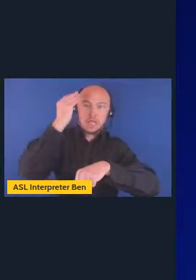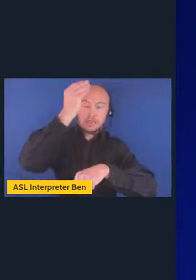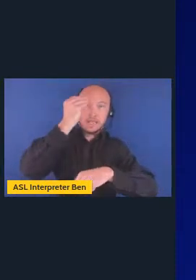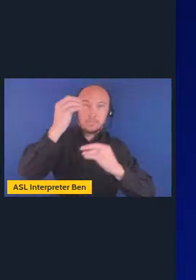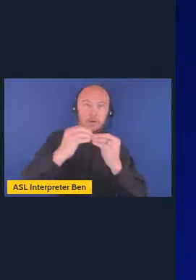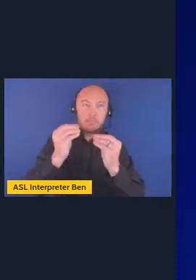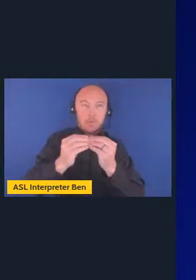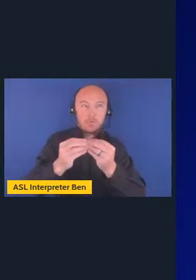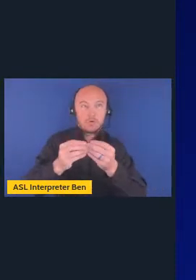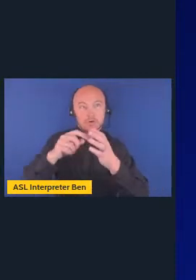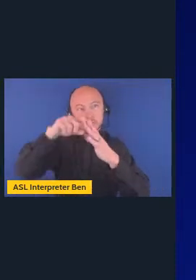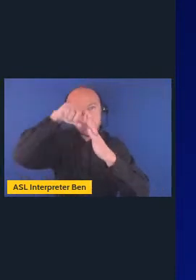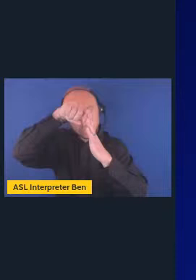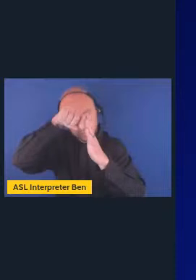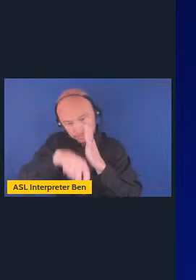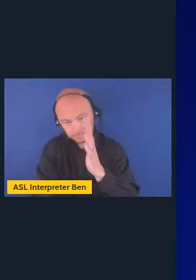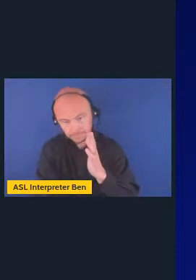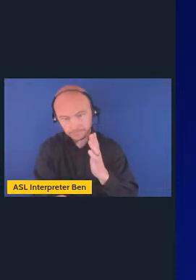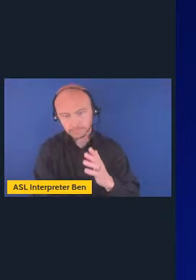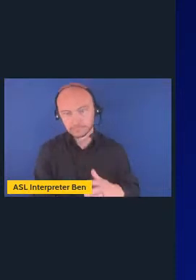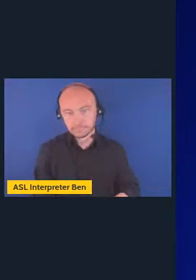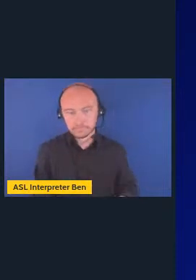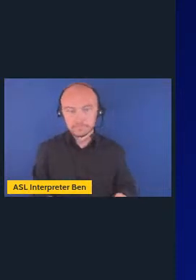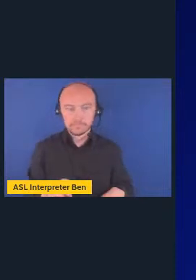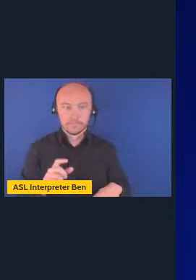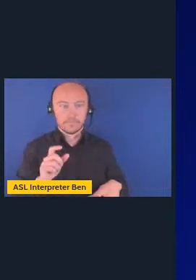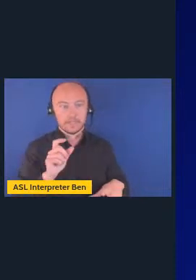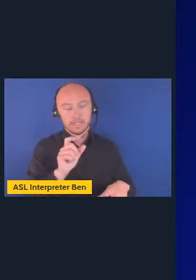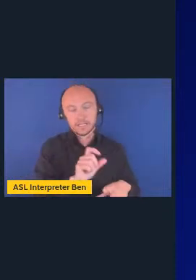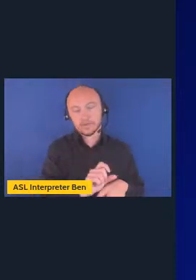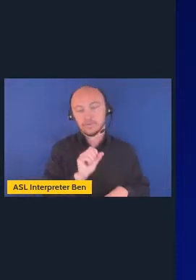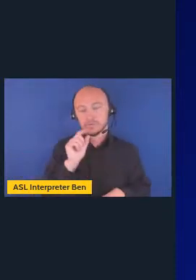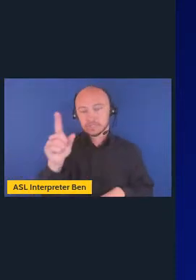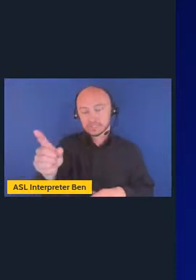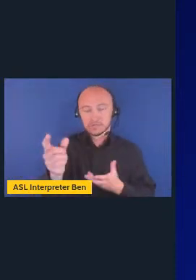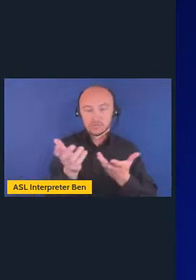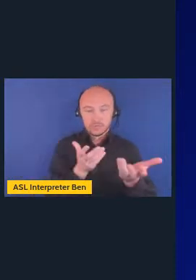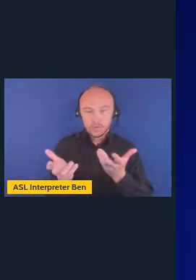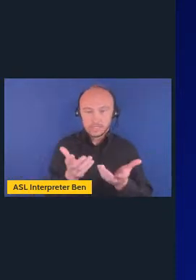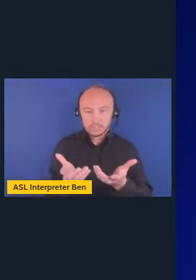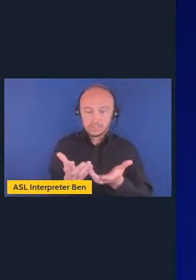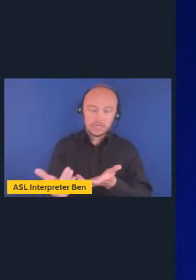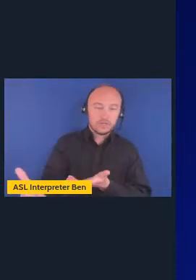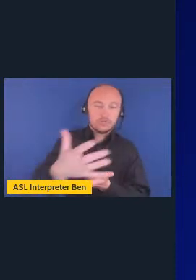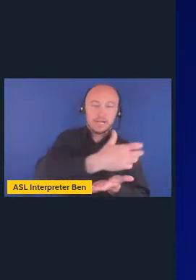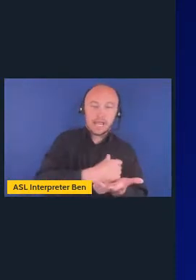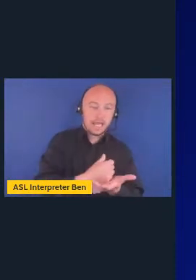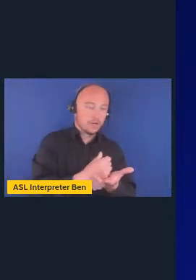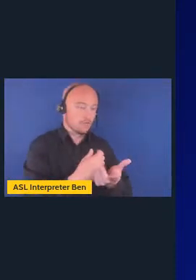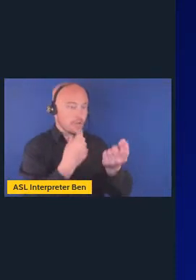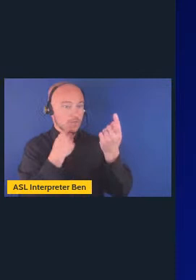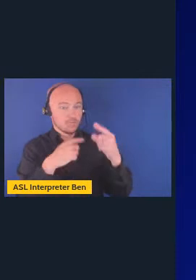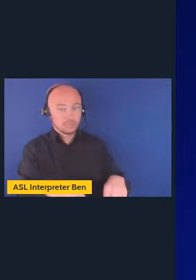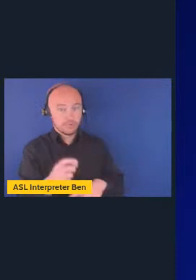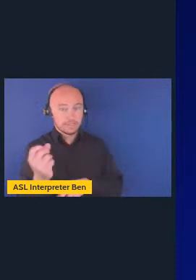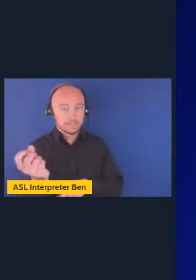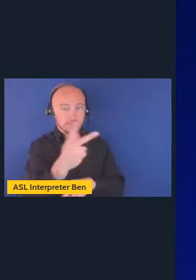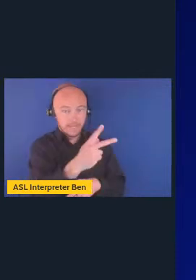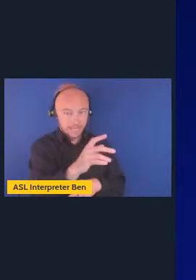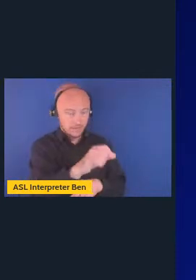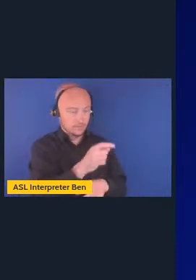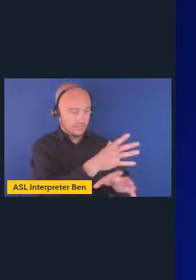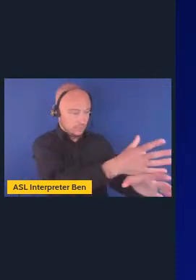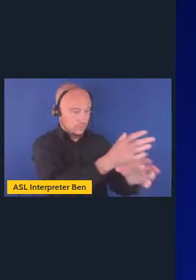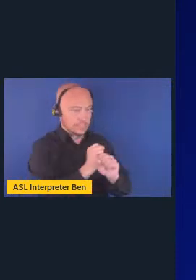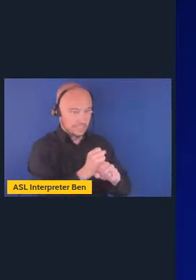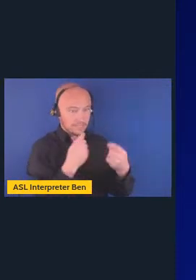thoroughly. If you distribute a set of requests to some receivers and you need to aggregate the responses back, you need a way to receive the